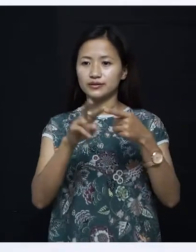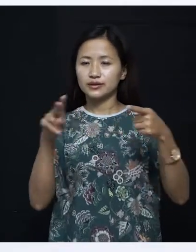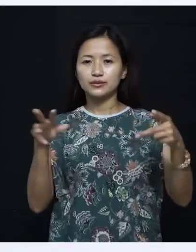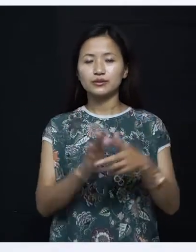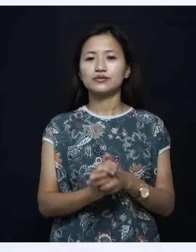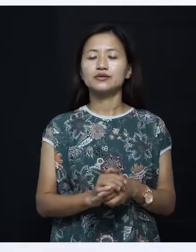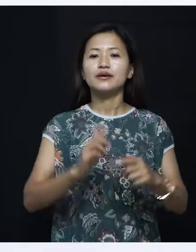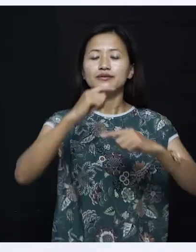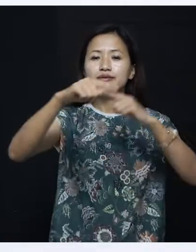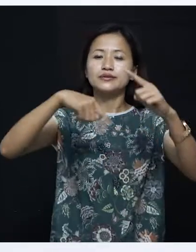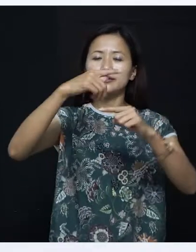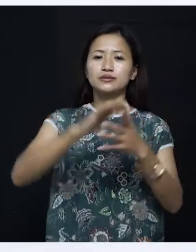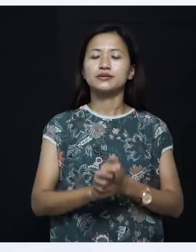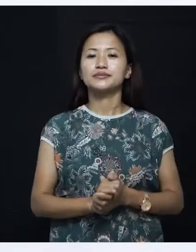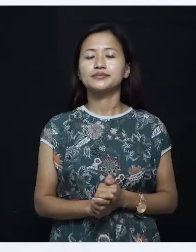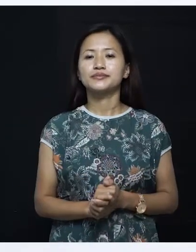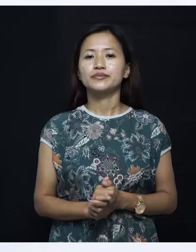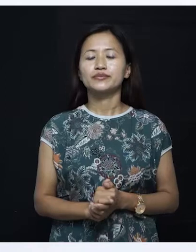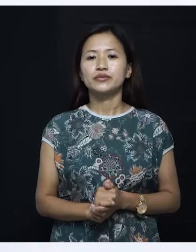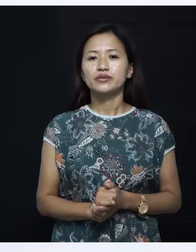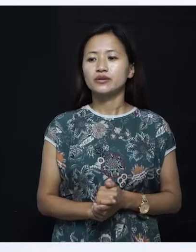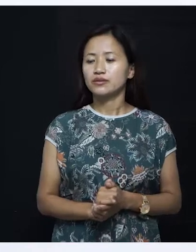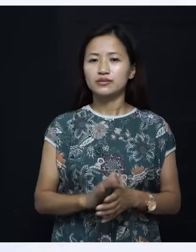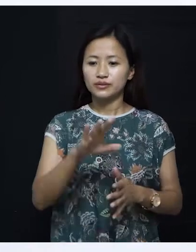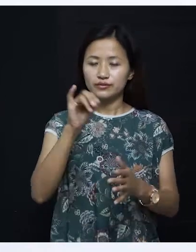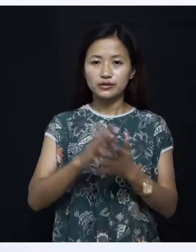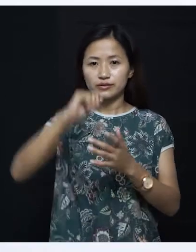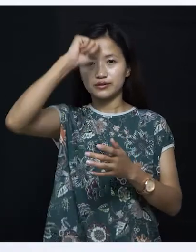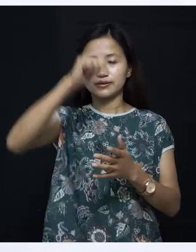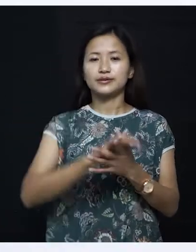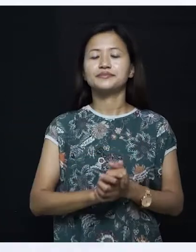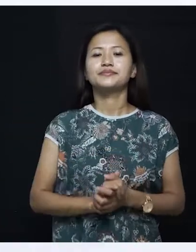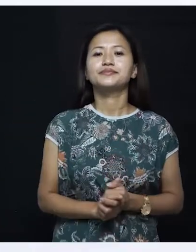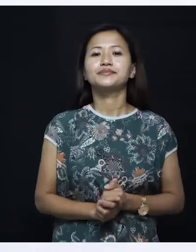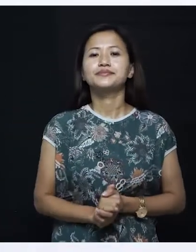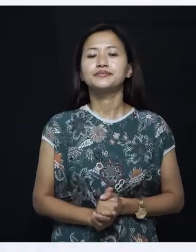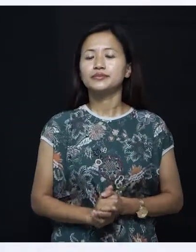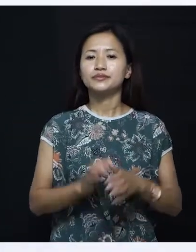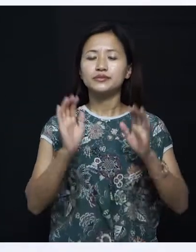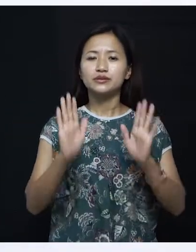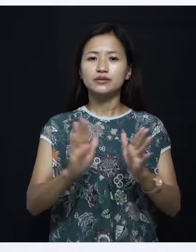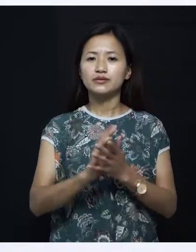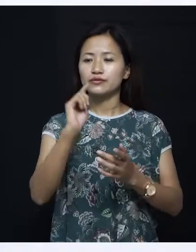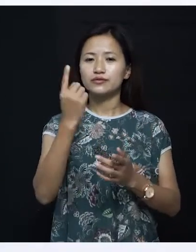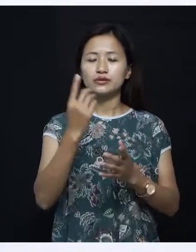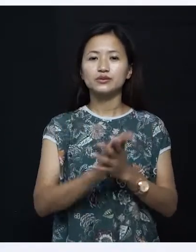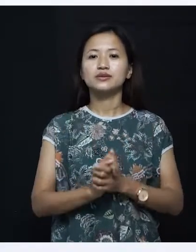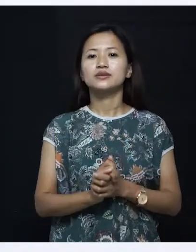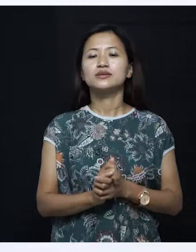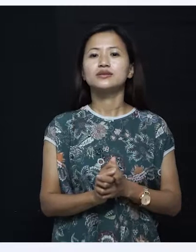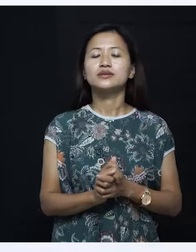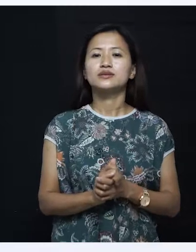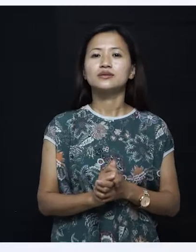of industry. Okay, the different type of industries that are found in India. And here the first one is to do with